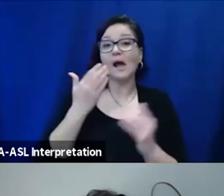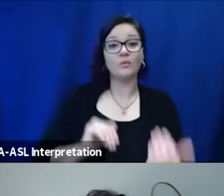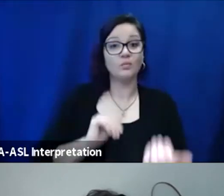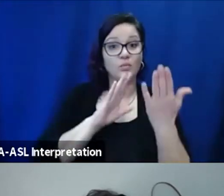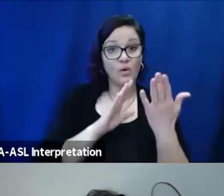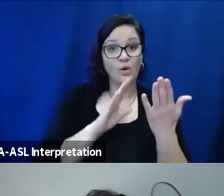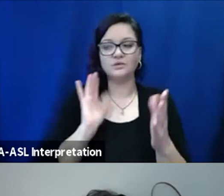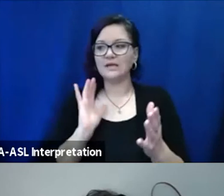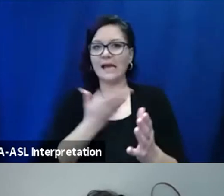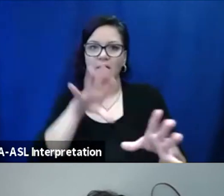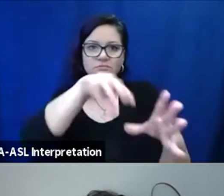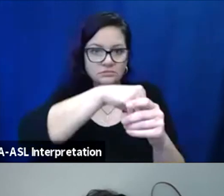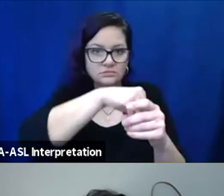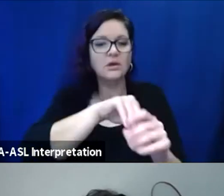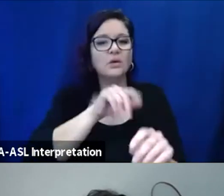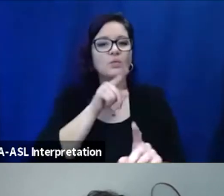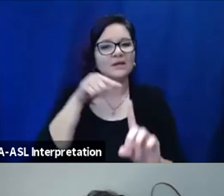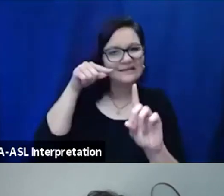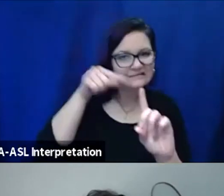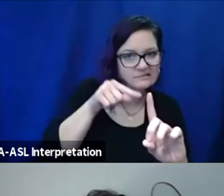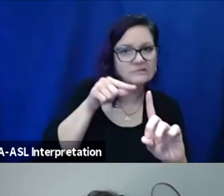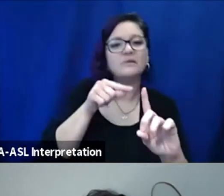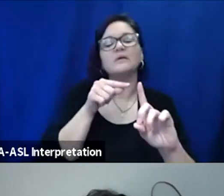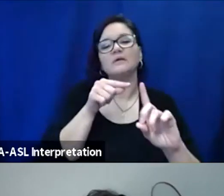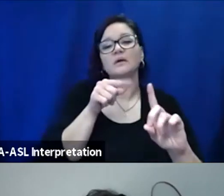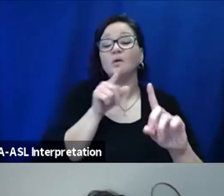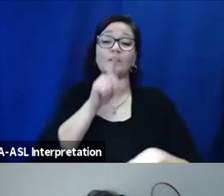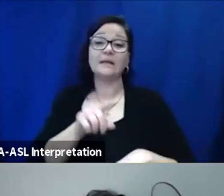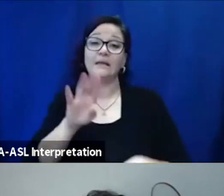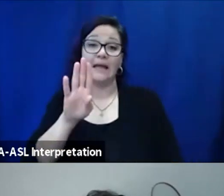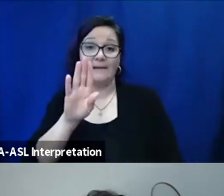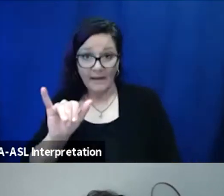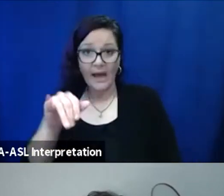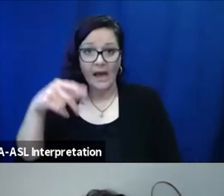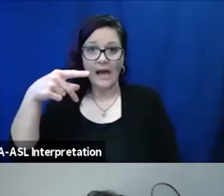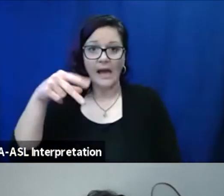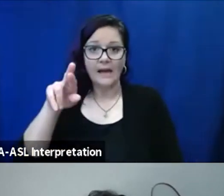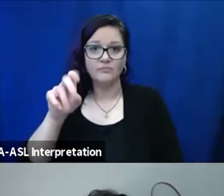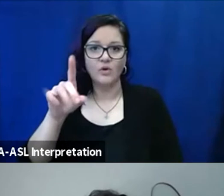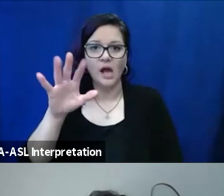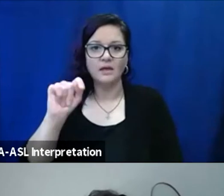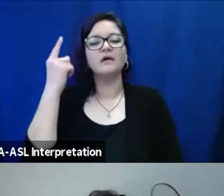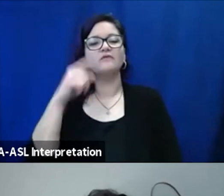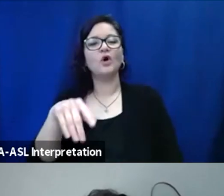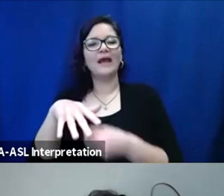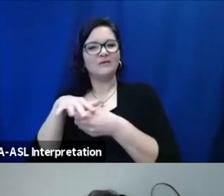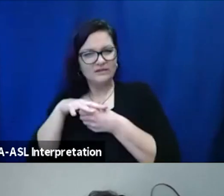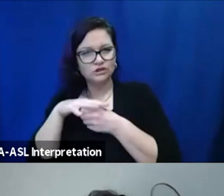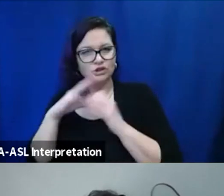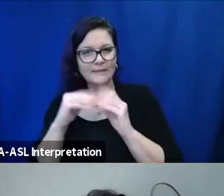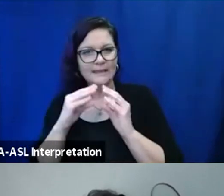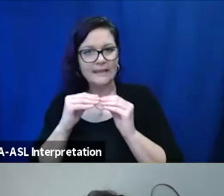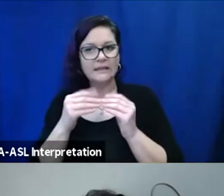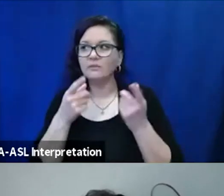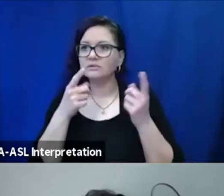our engagement was really around, or it was really the byproduct of a regional meeting that had been